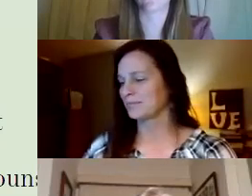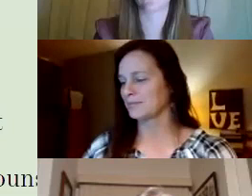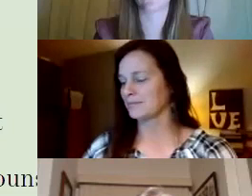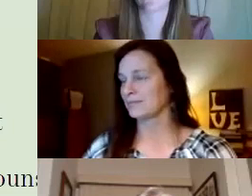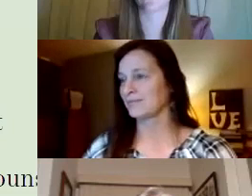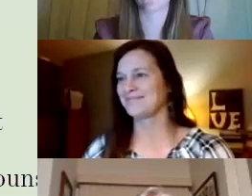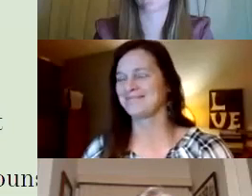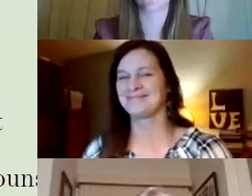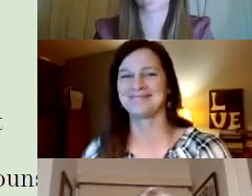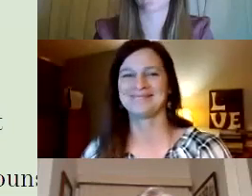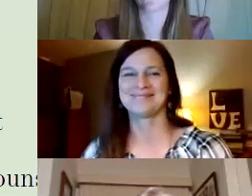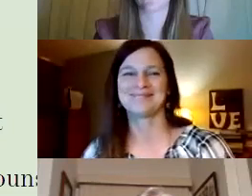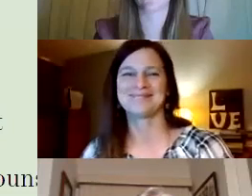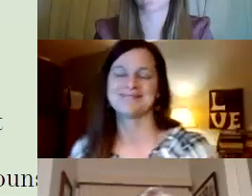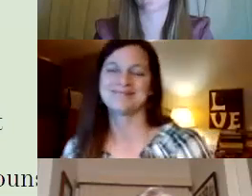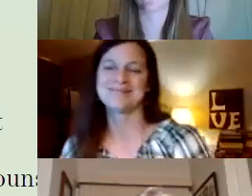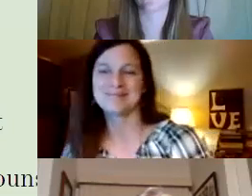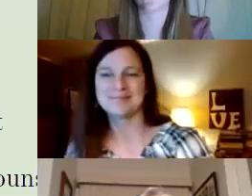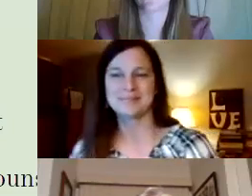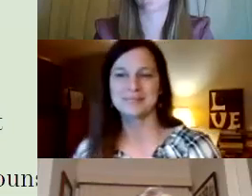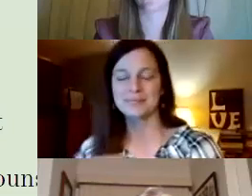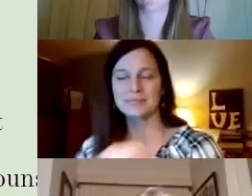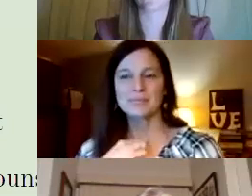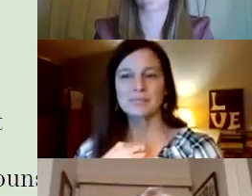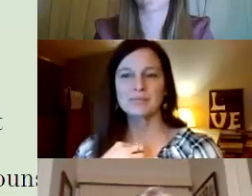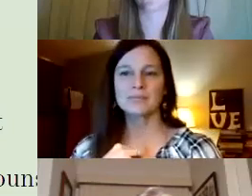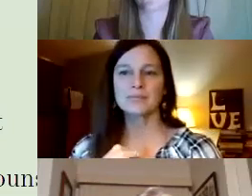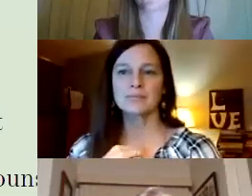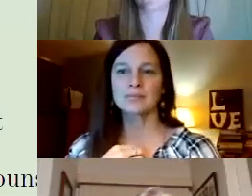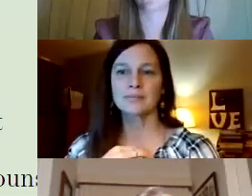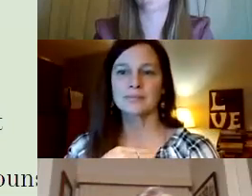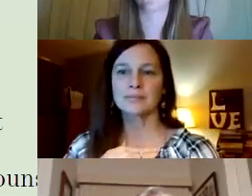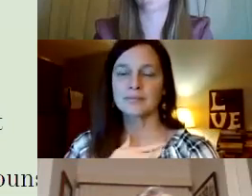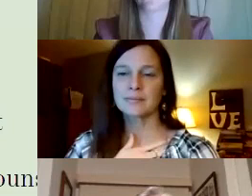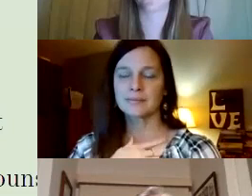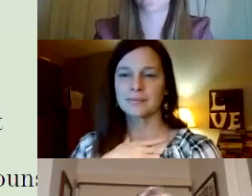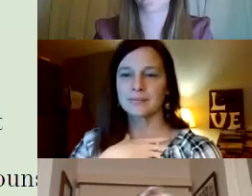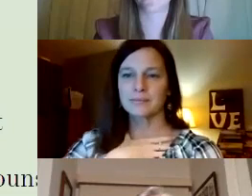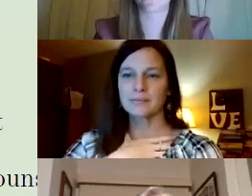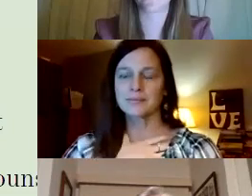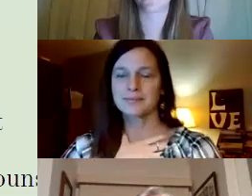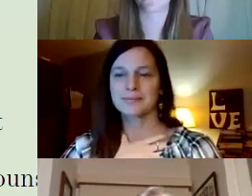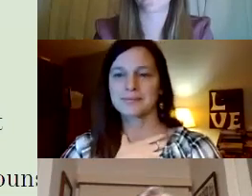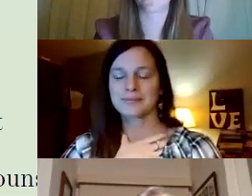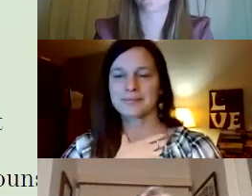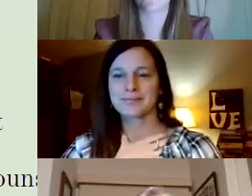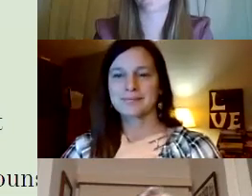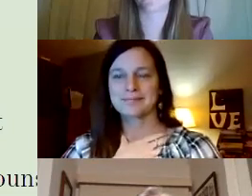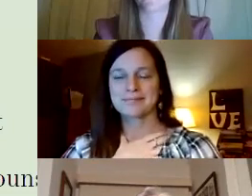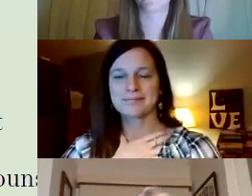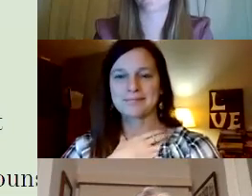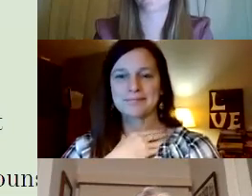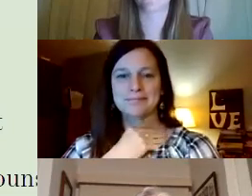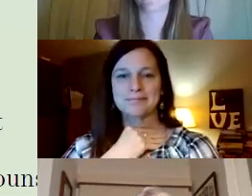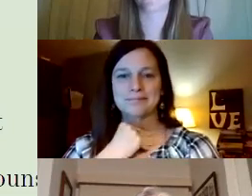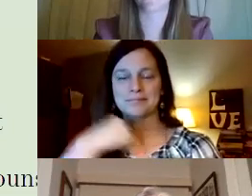come in, so thank you very much. Did we miss anybody? Did I miss anybody else? So this is our